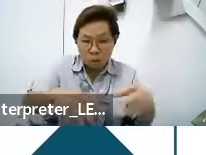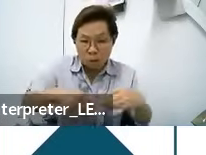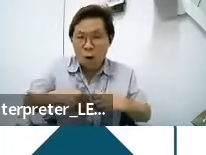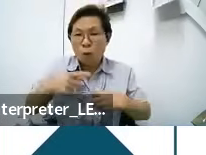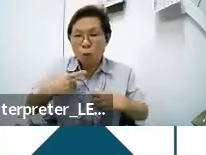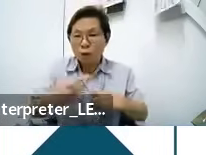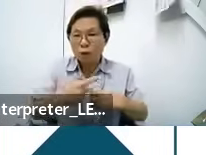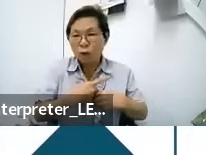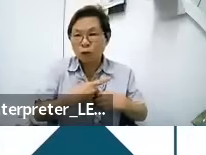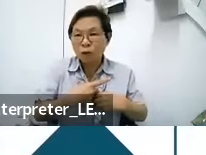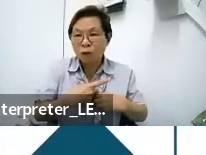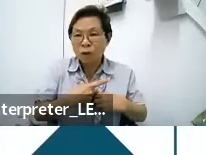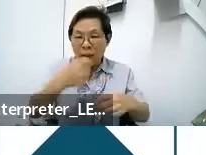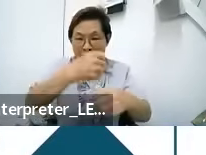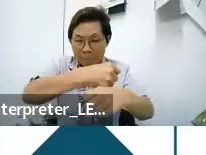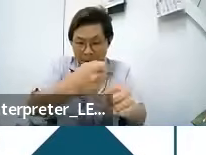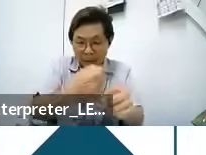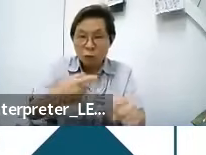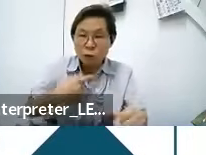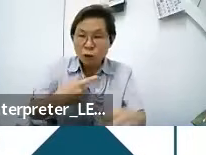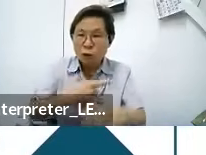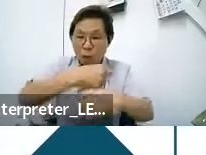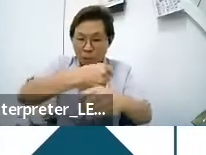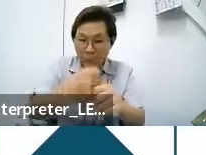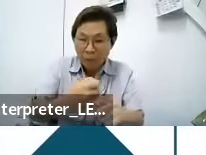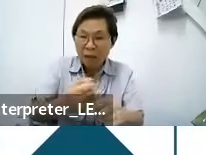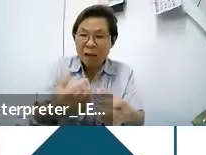customize into our local